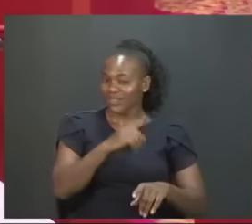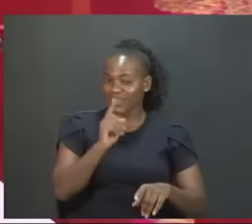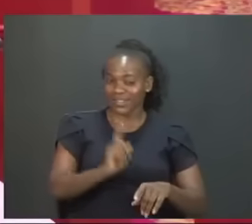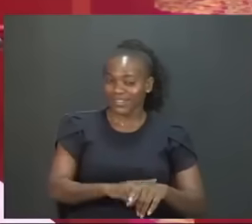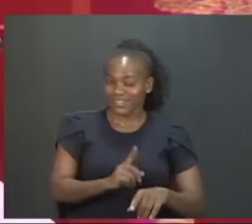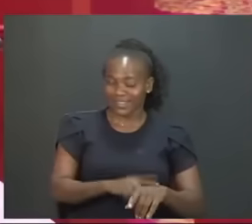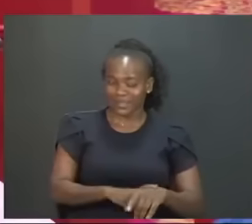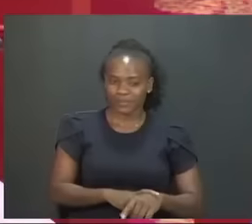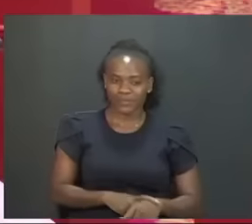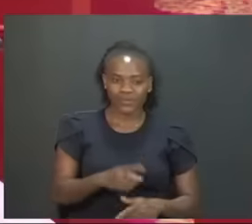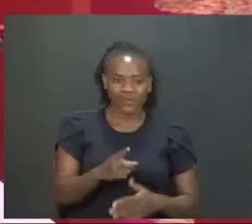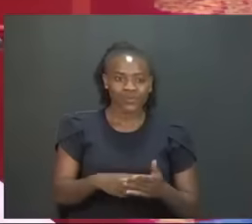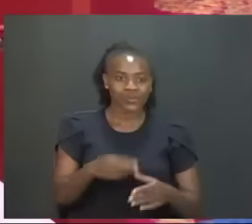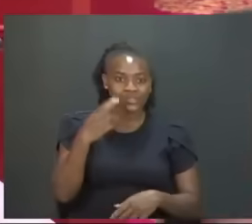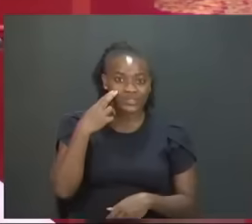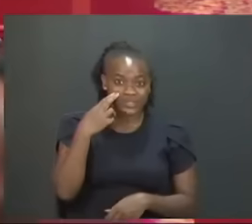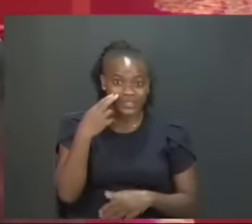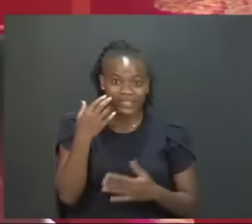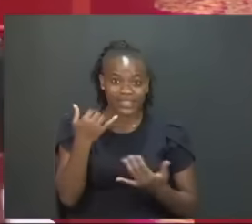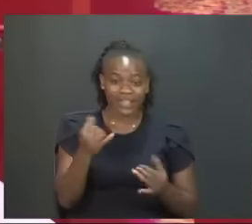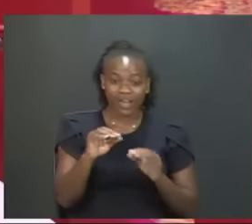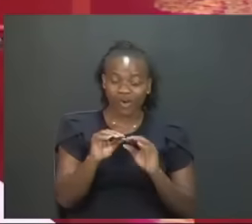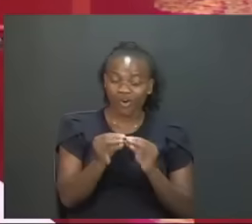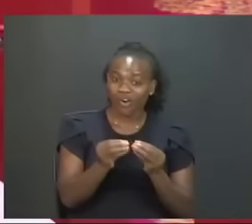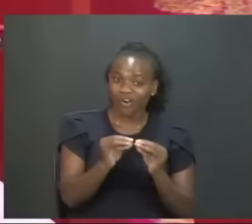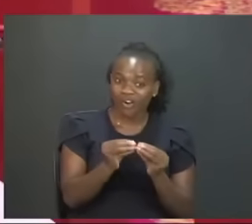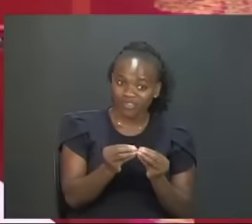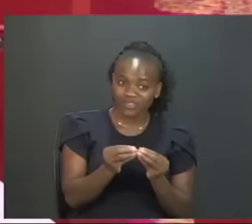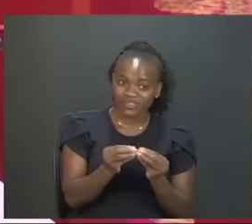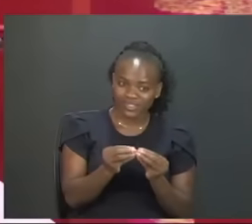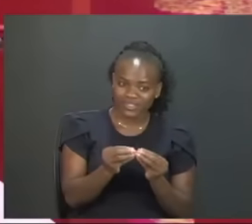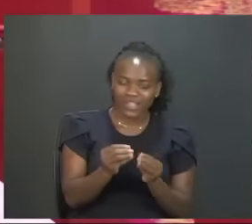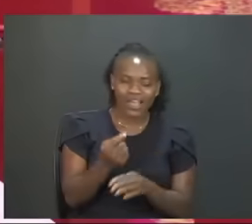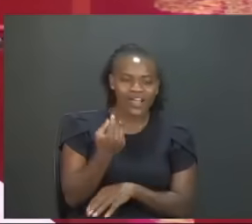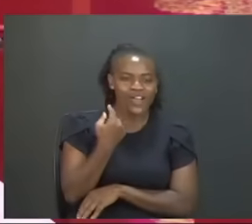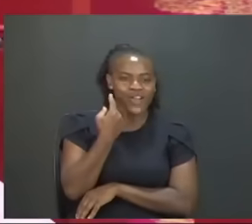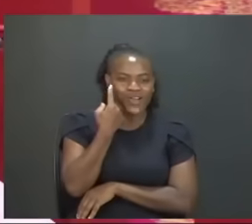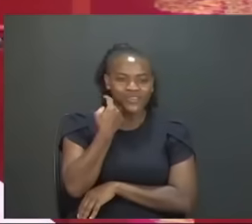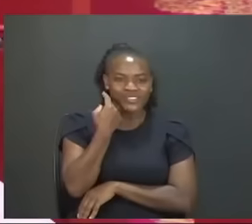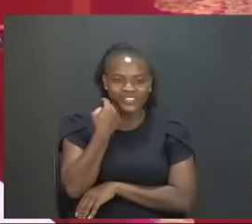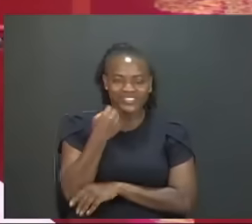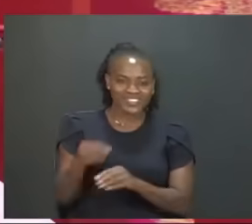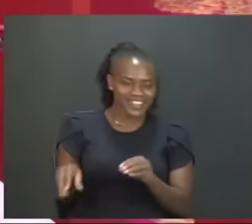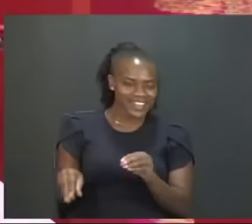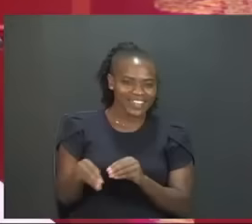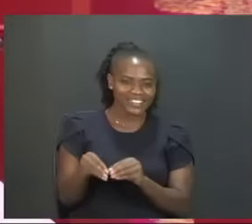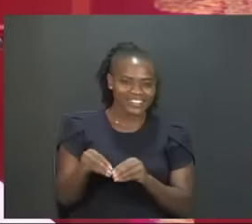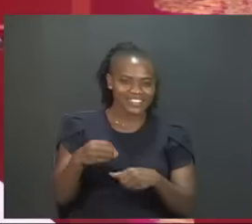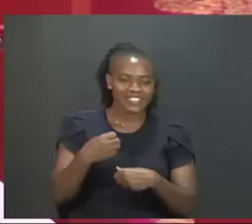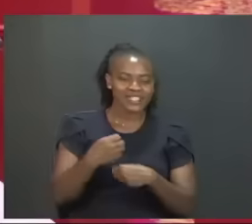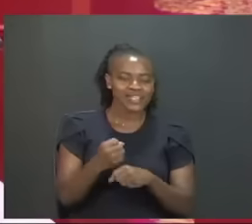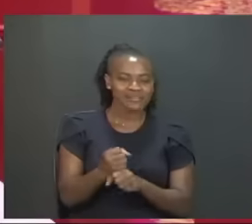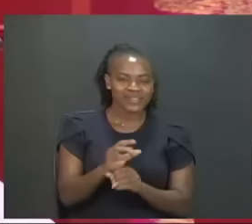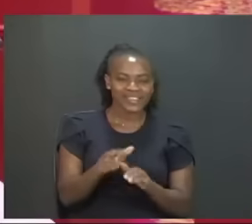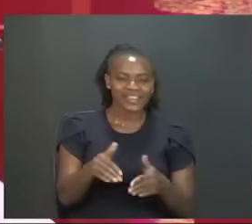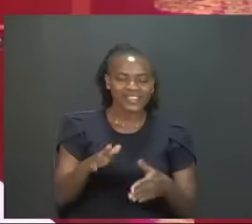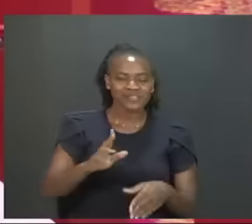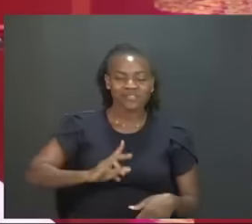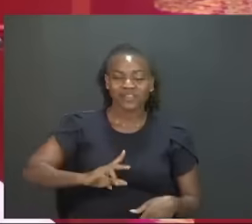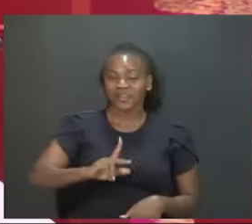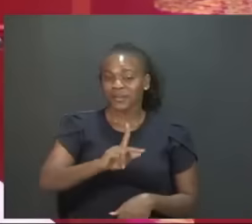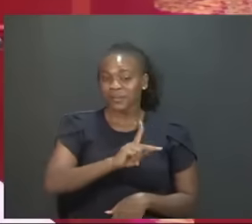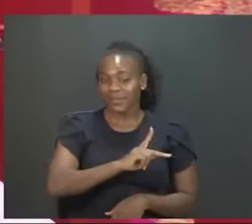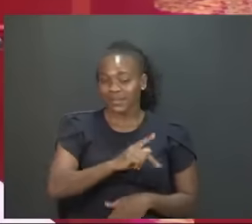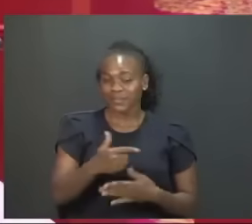see now as offices are actually recent additions to this Parliament.